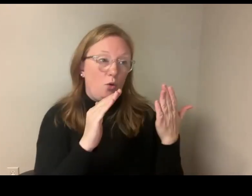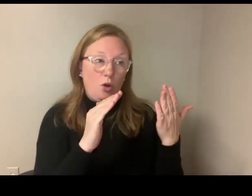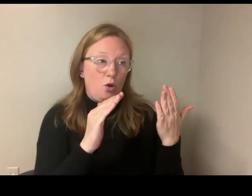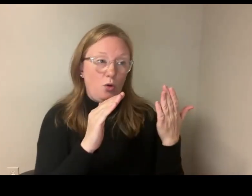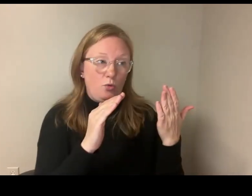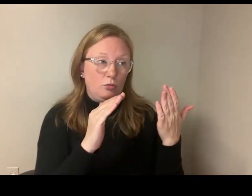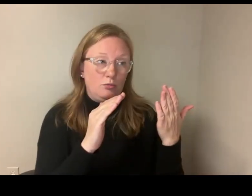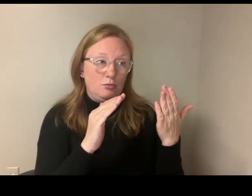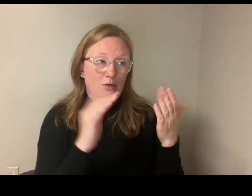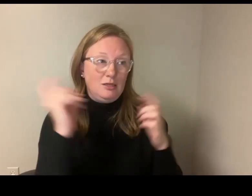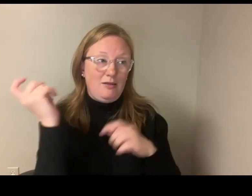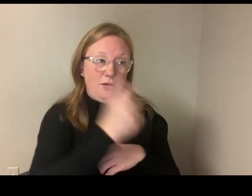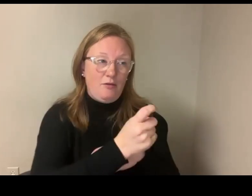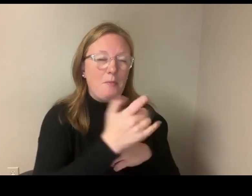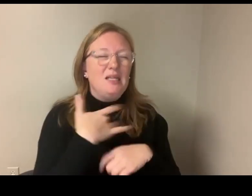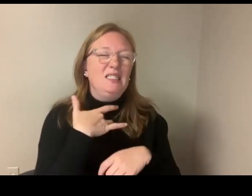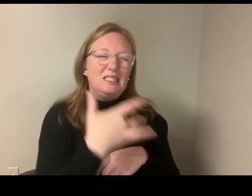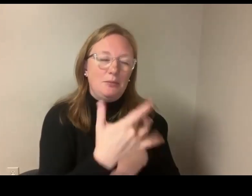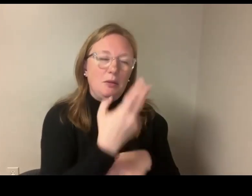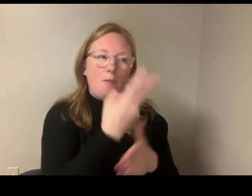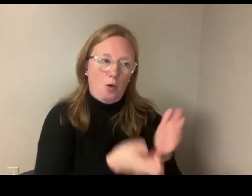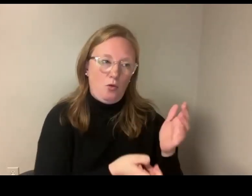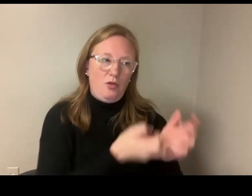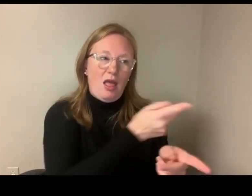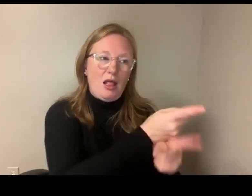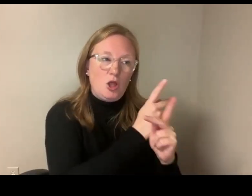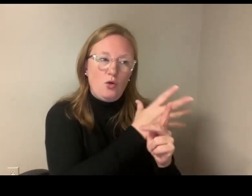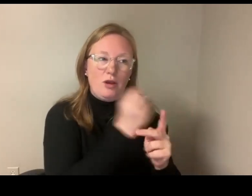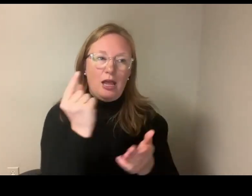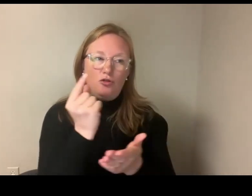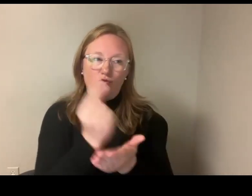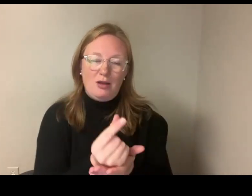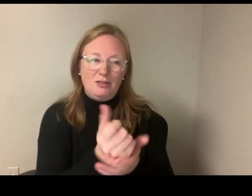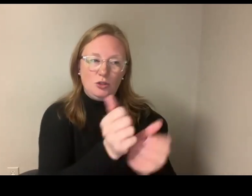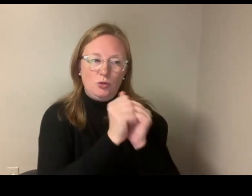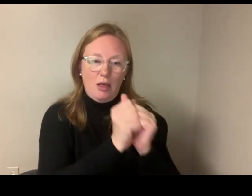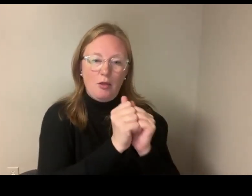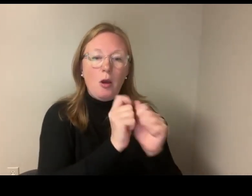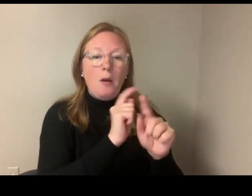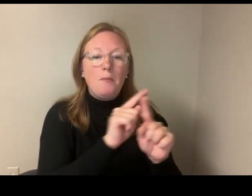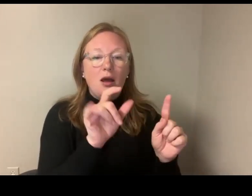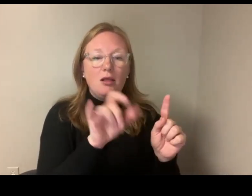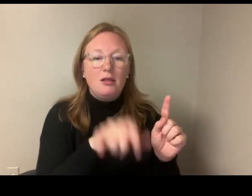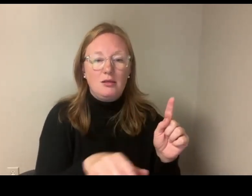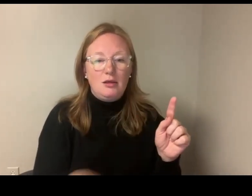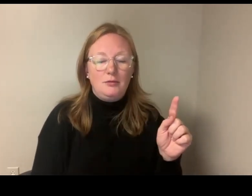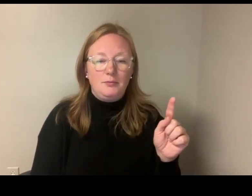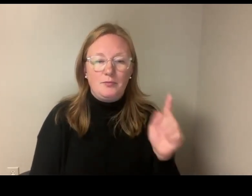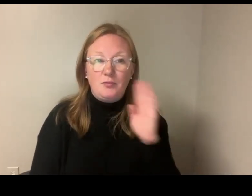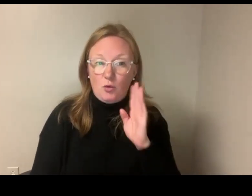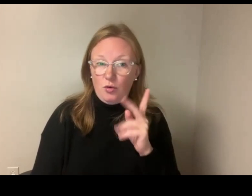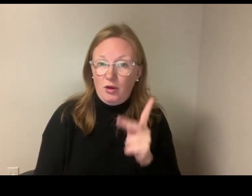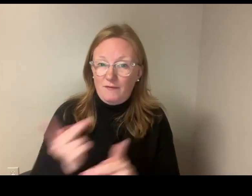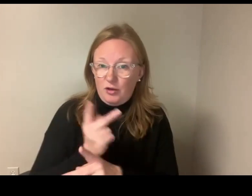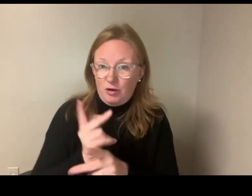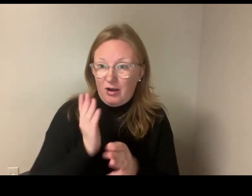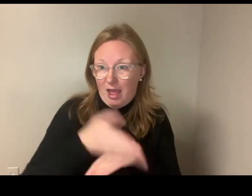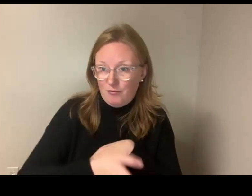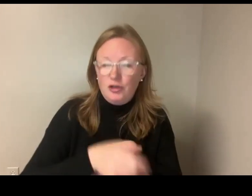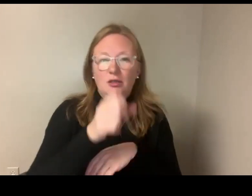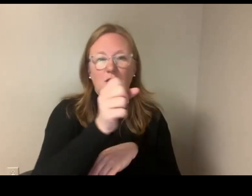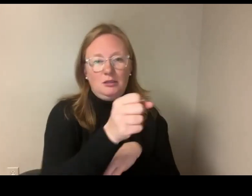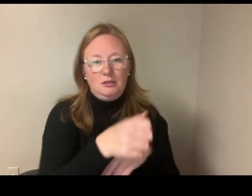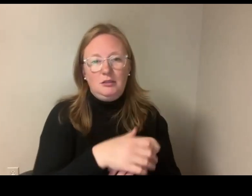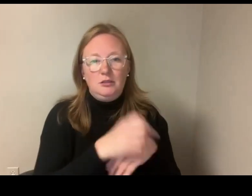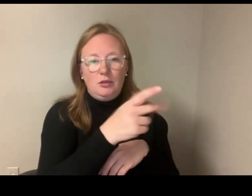of award, but typically it's been both a loan and a grant, but the proration is dependent Is on. what we'll find out. Yeah. Okay.